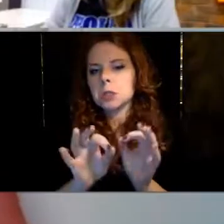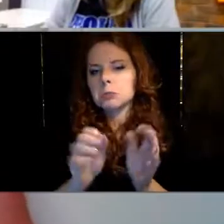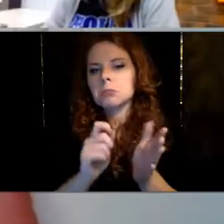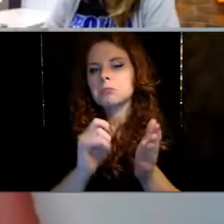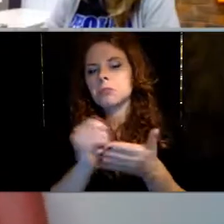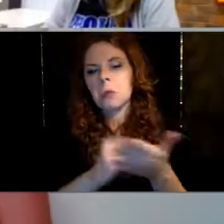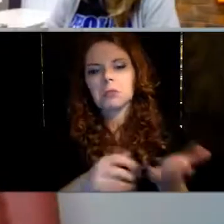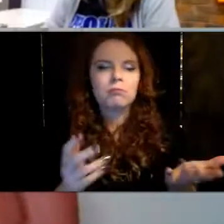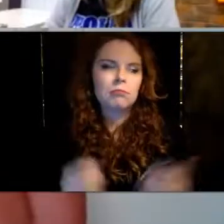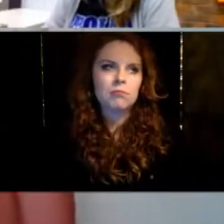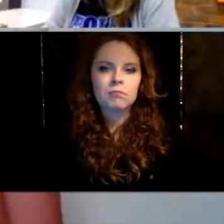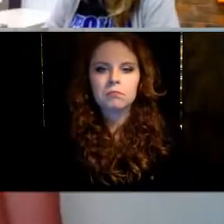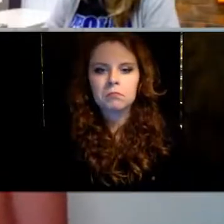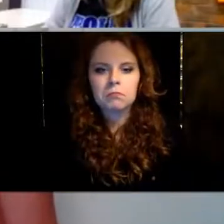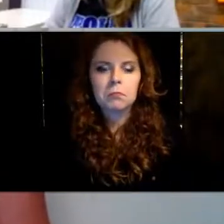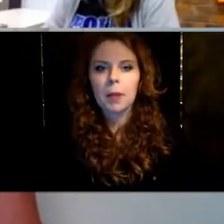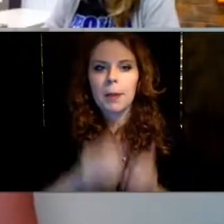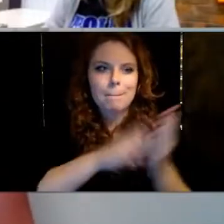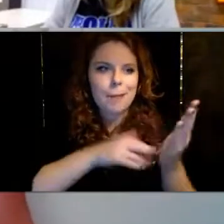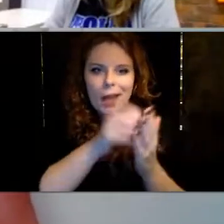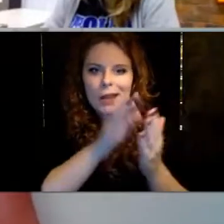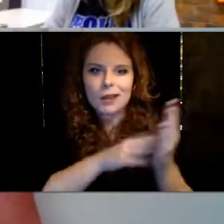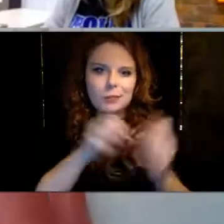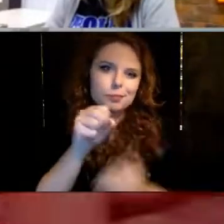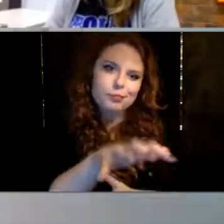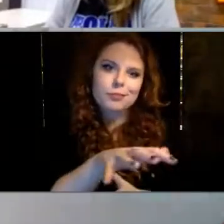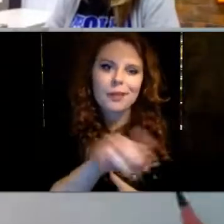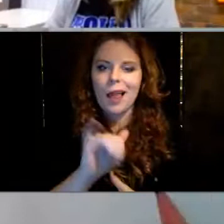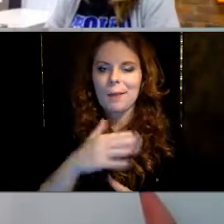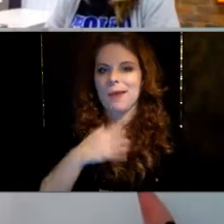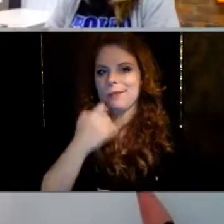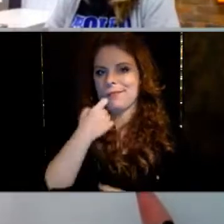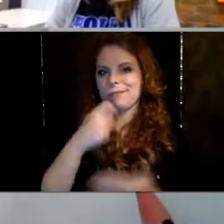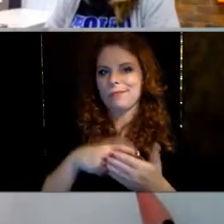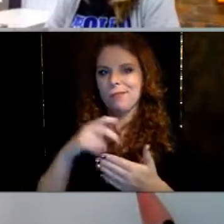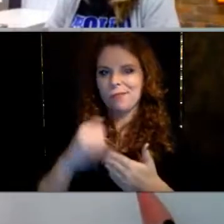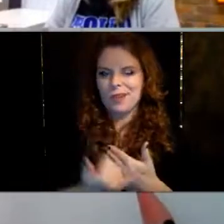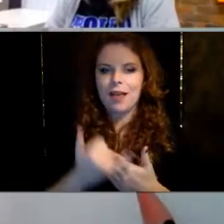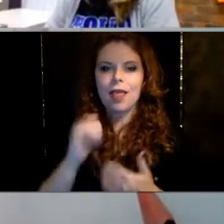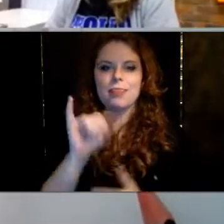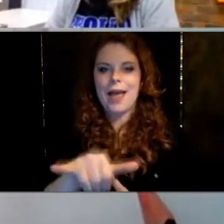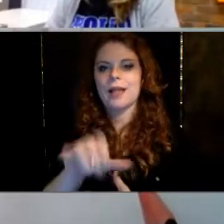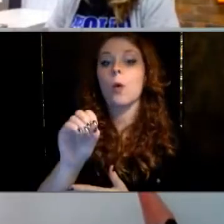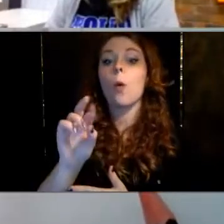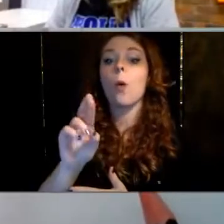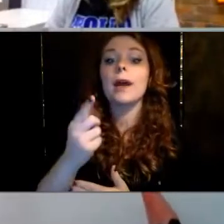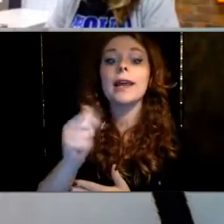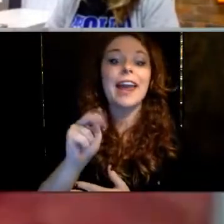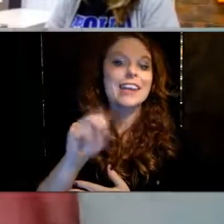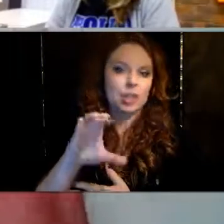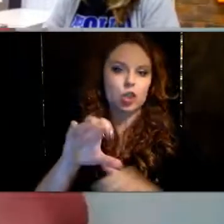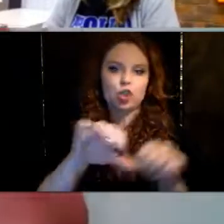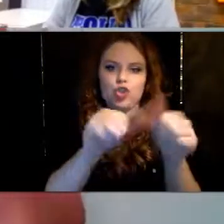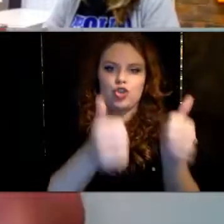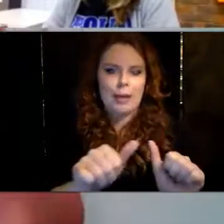I don't know, even just like that, a paint splatter like I had on my last project, that's an organic shape. Okay,